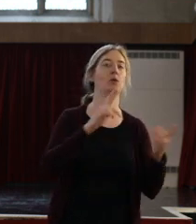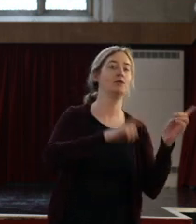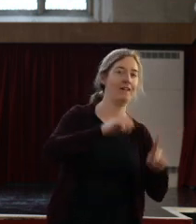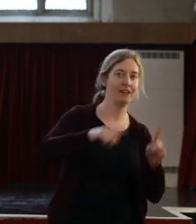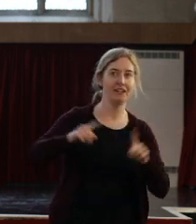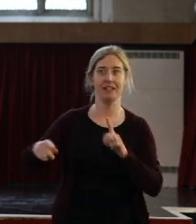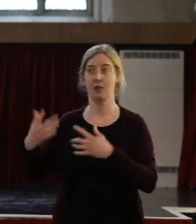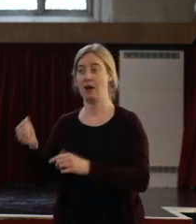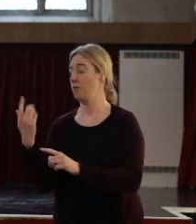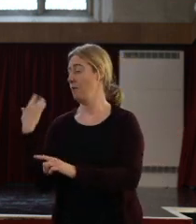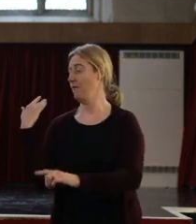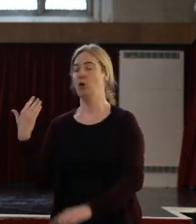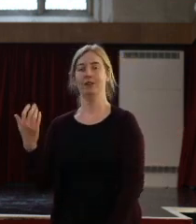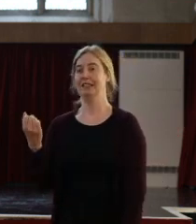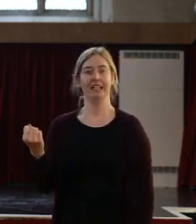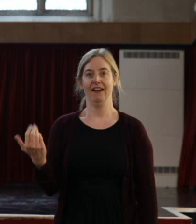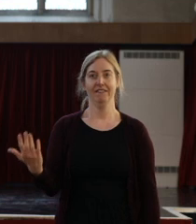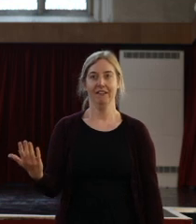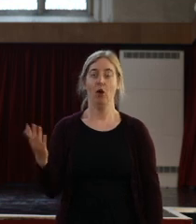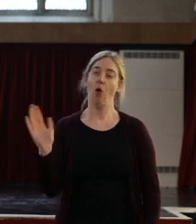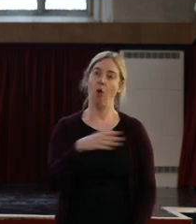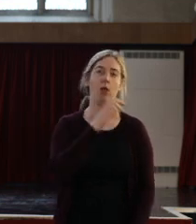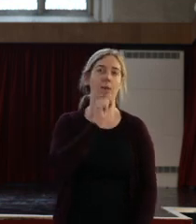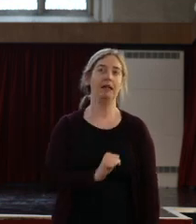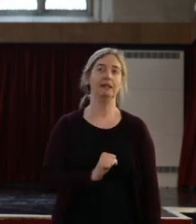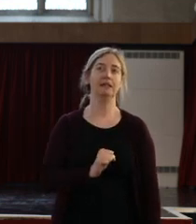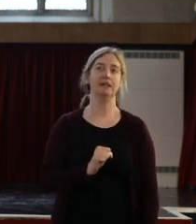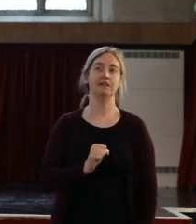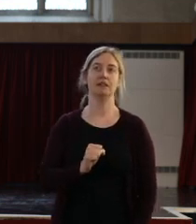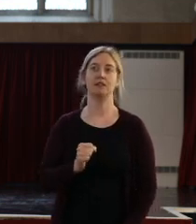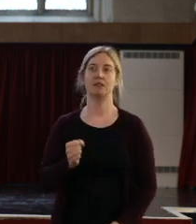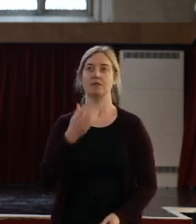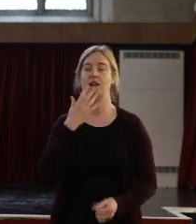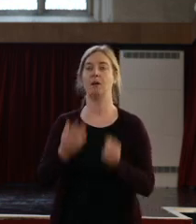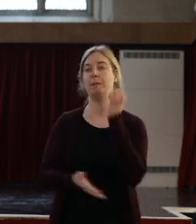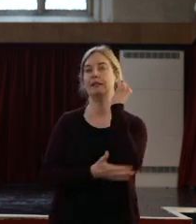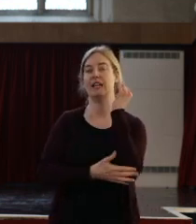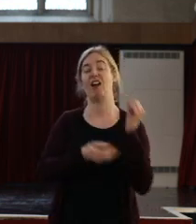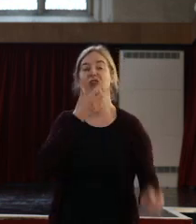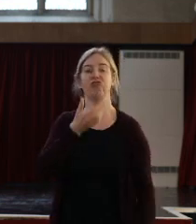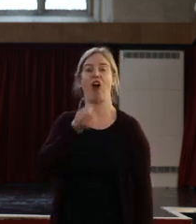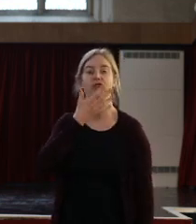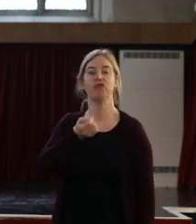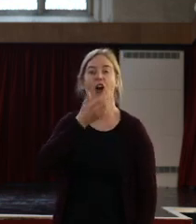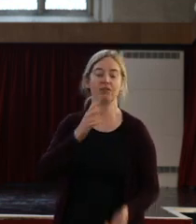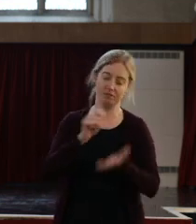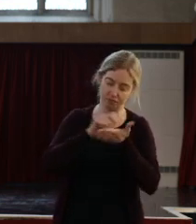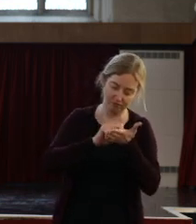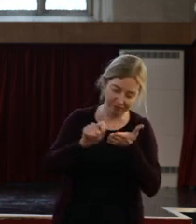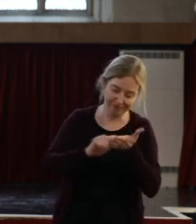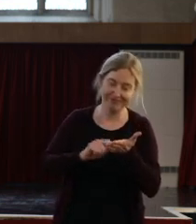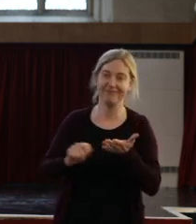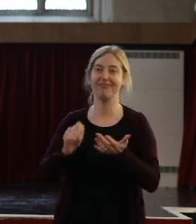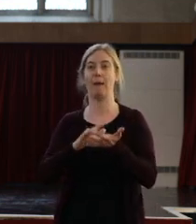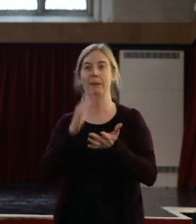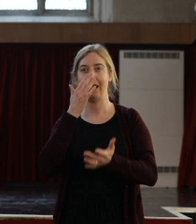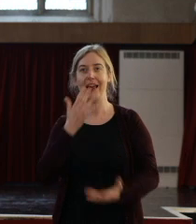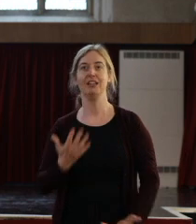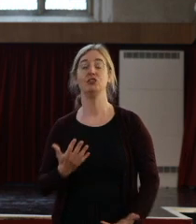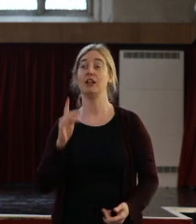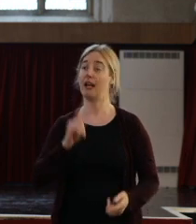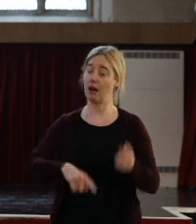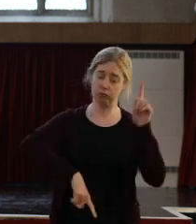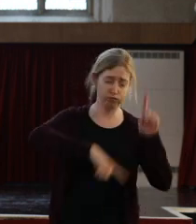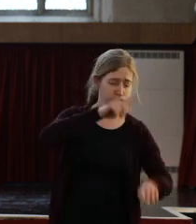writing rooms, which there never was when I started. It was blokes, just big blokes eating digestives, who were all white and middle-aged, and now, everybody's there, and